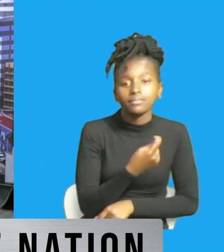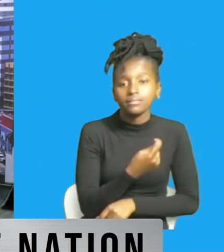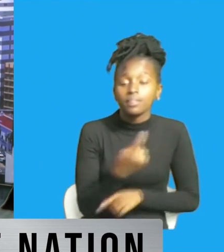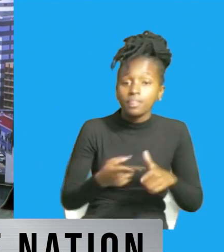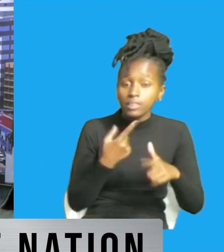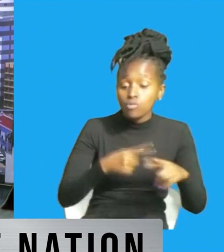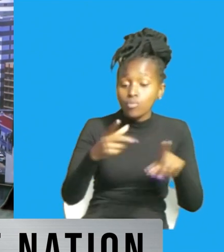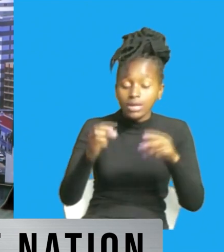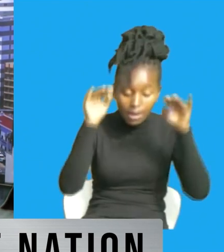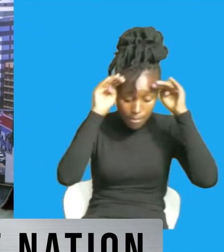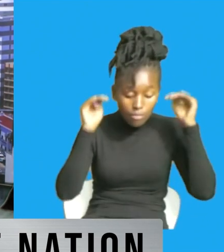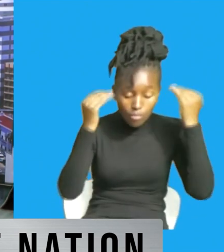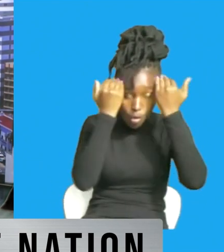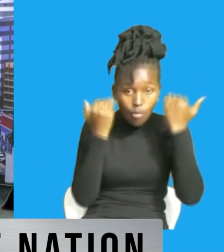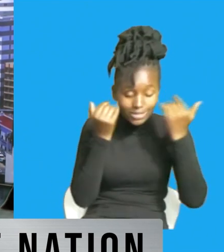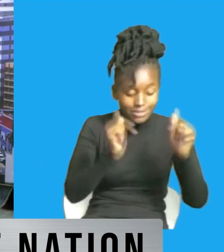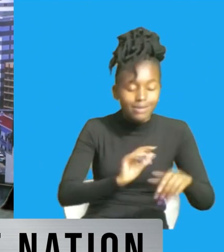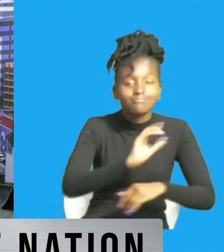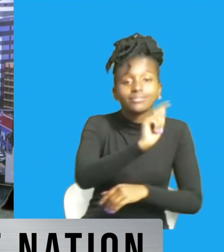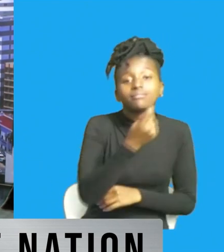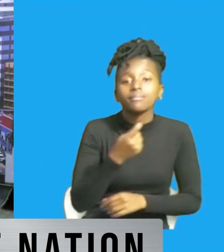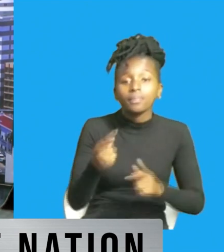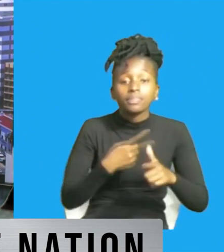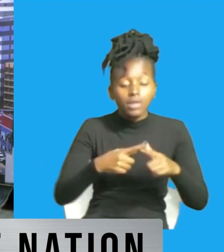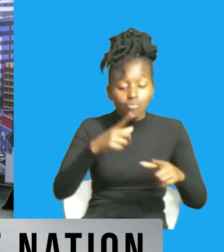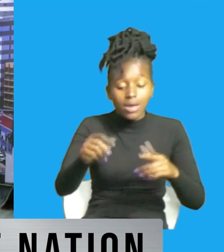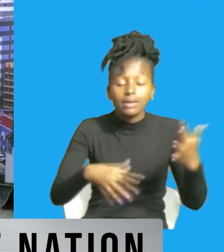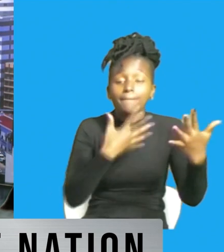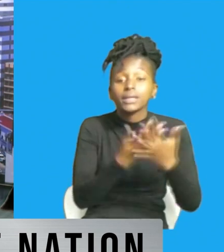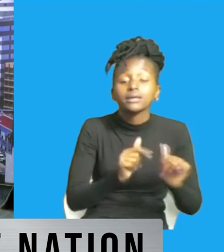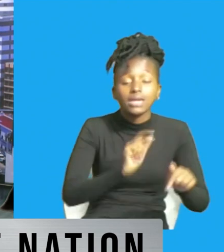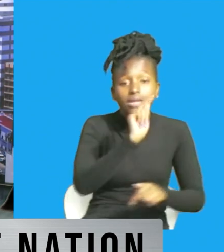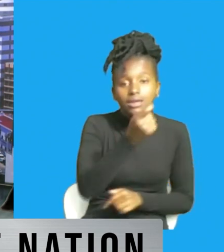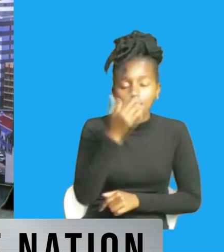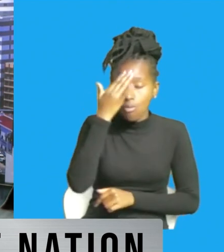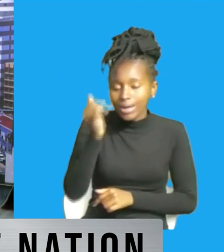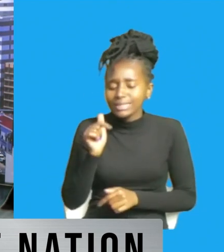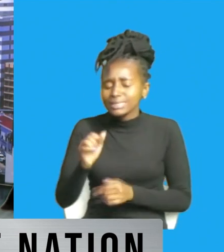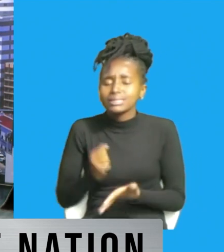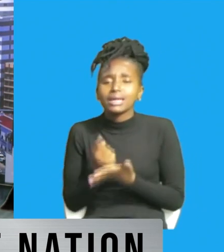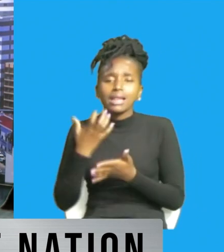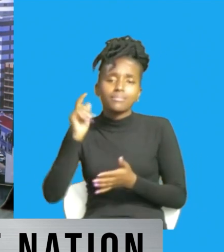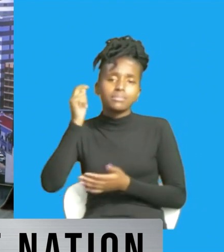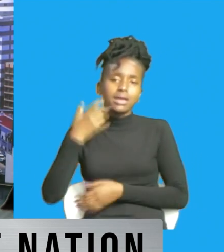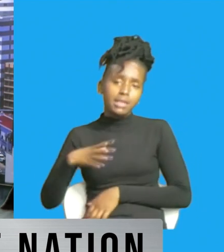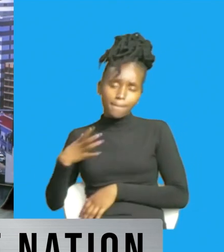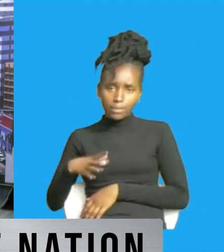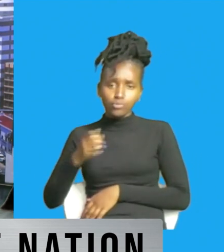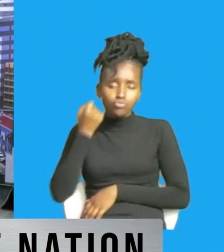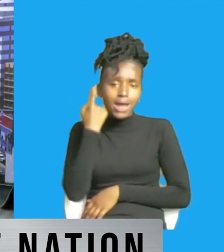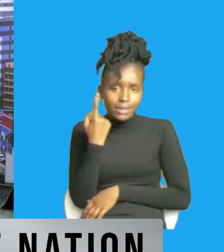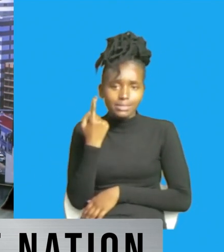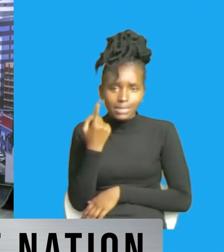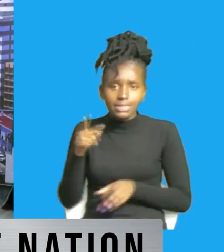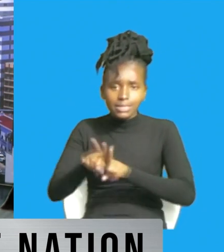what they are citizens of this country, na kuna katiba yao, na katiba yao ina vitu fulani zile wanafaa kuenjoy. Part of it is